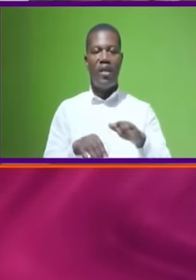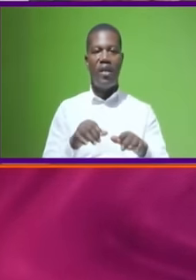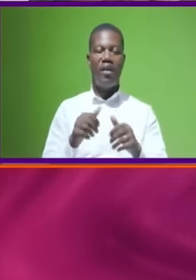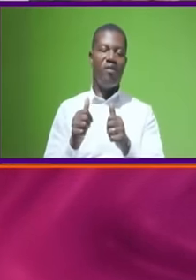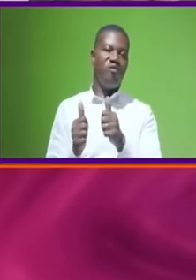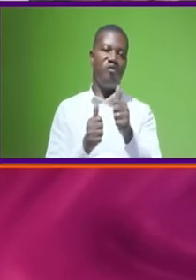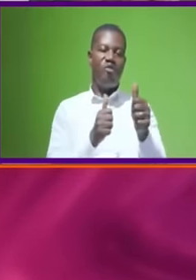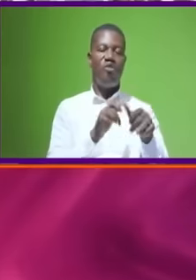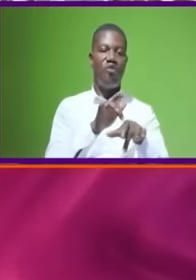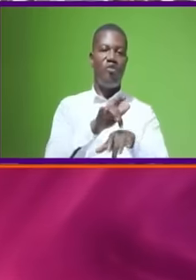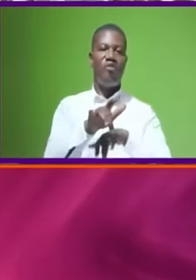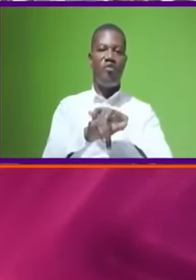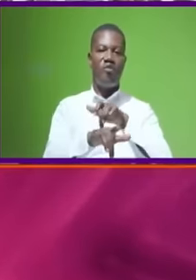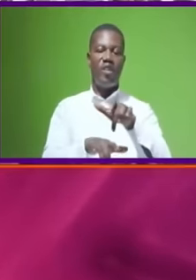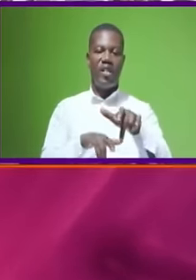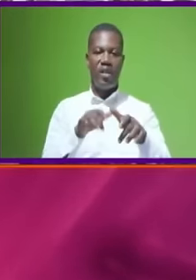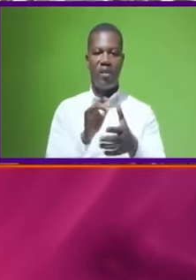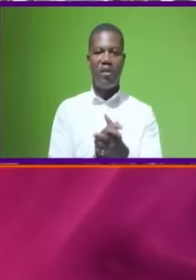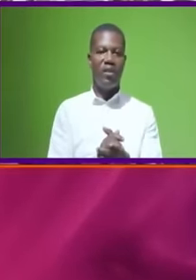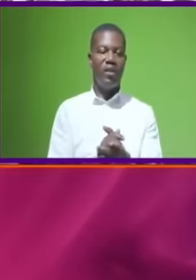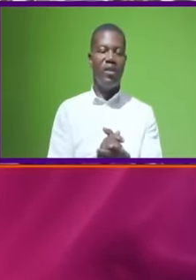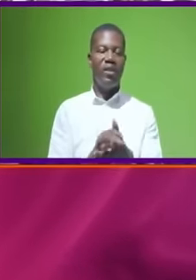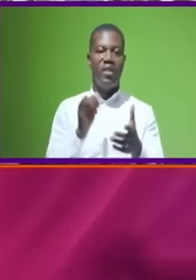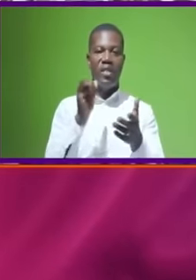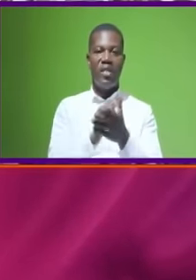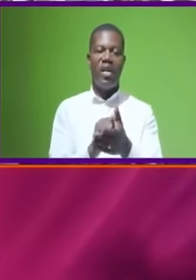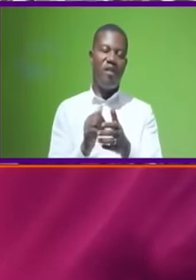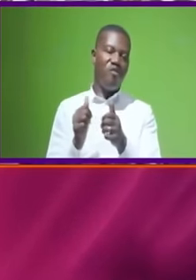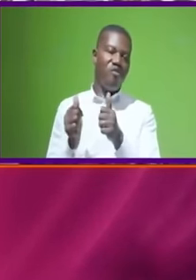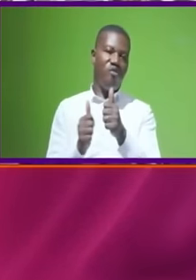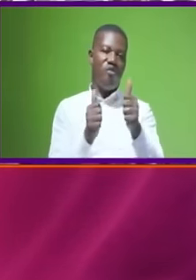At the feet of the apostles.